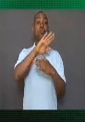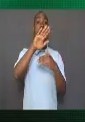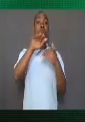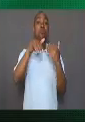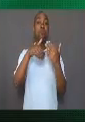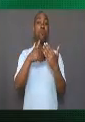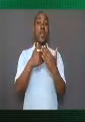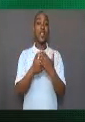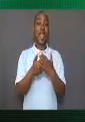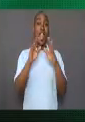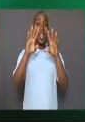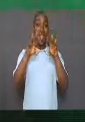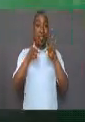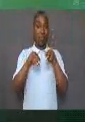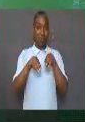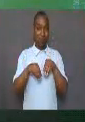universal recipients.